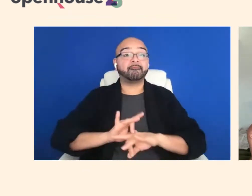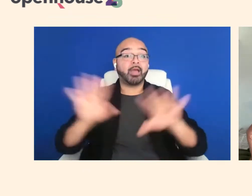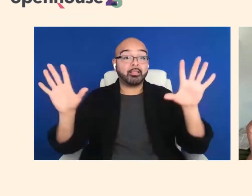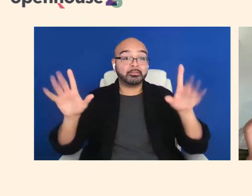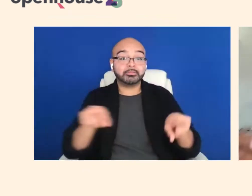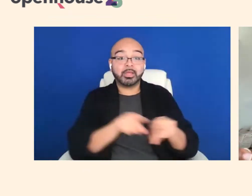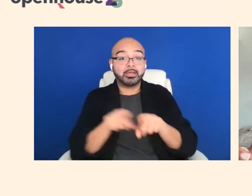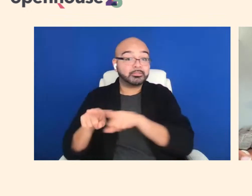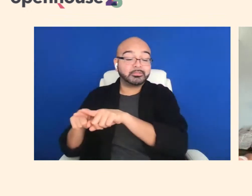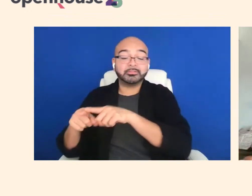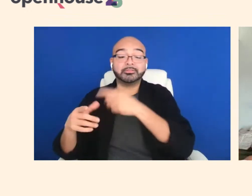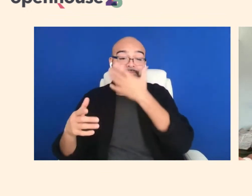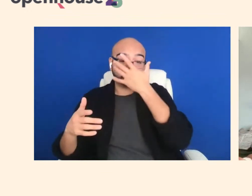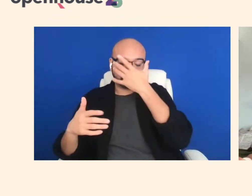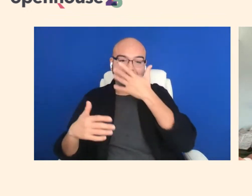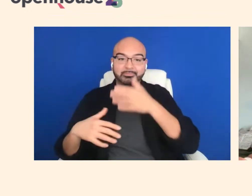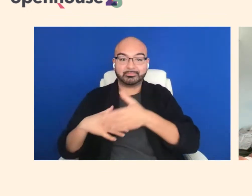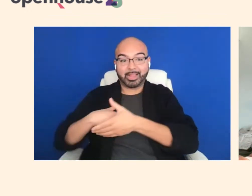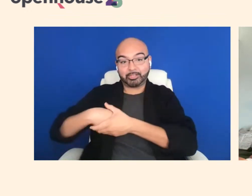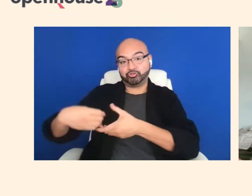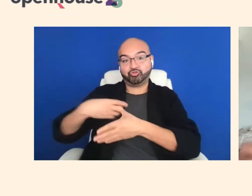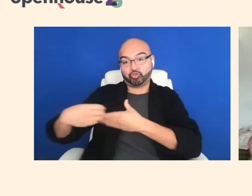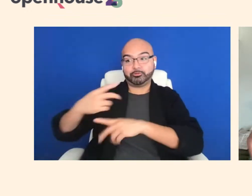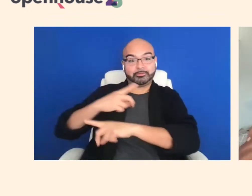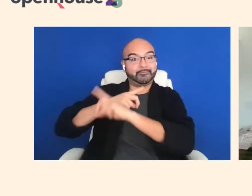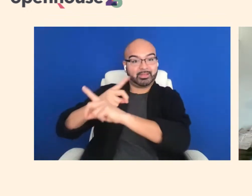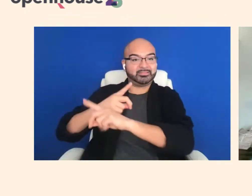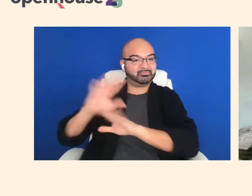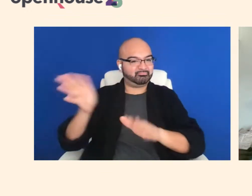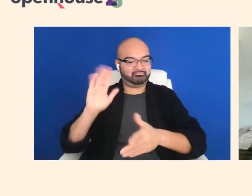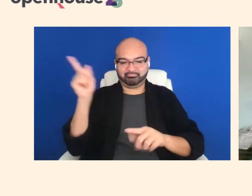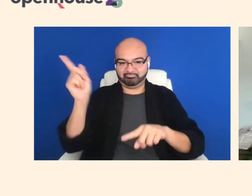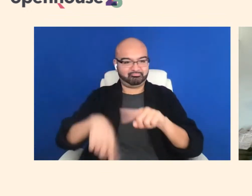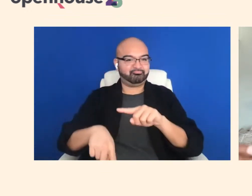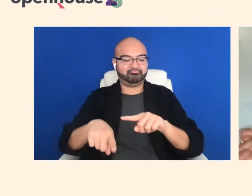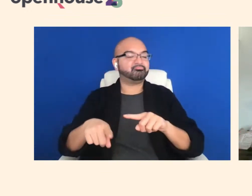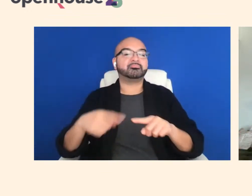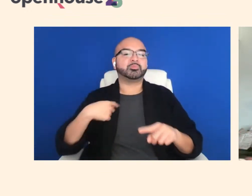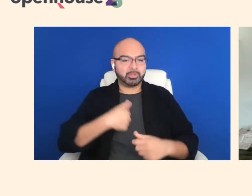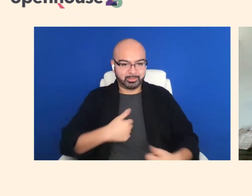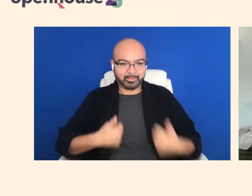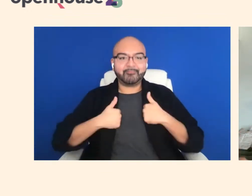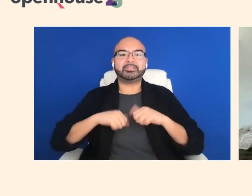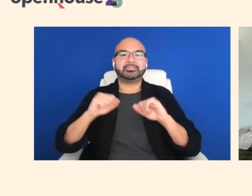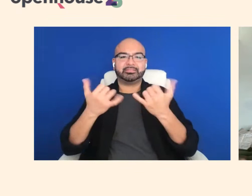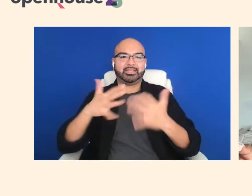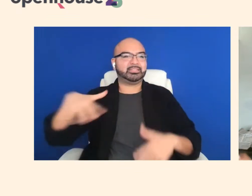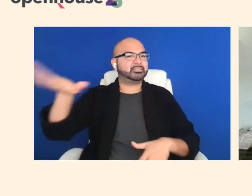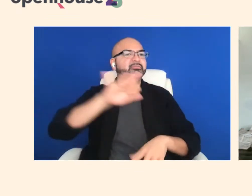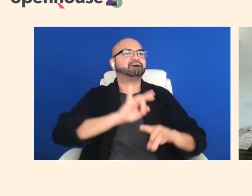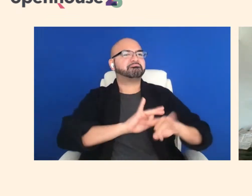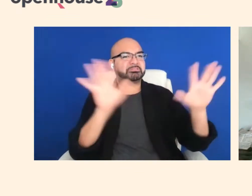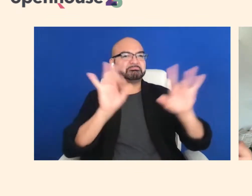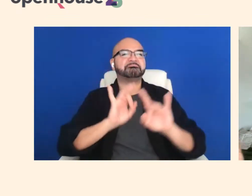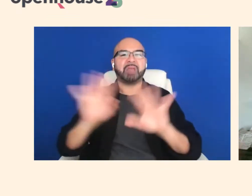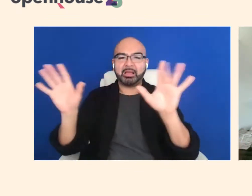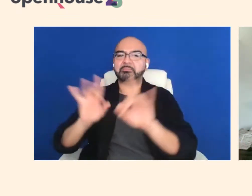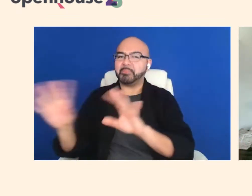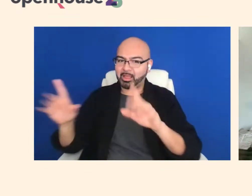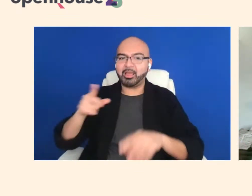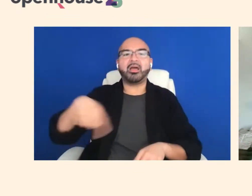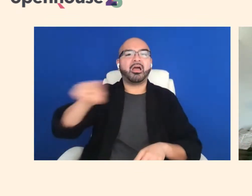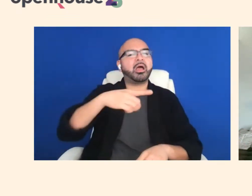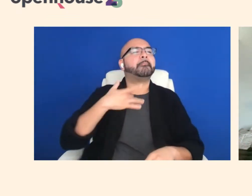means of external defense. Like, we live in a violent society and they're going to come with the guns and the knives,